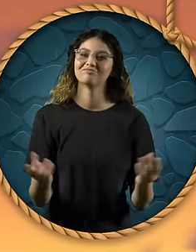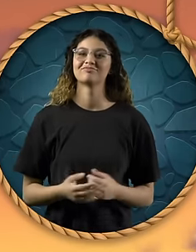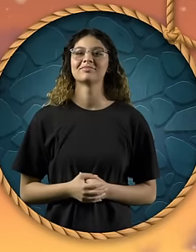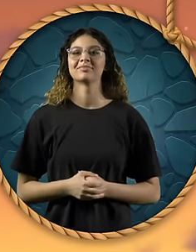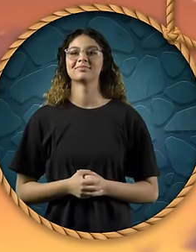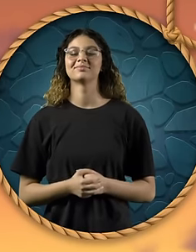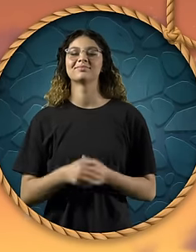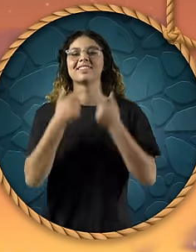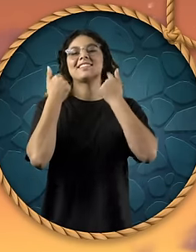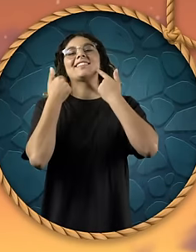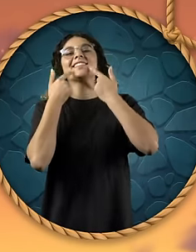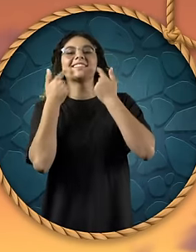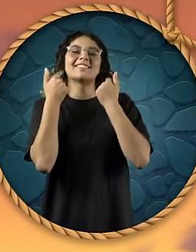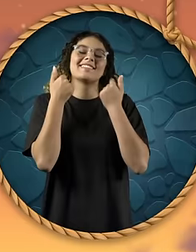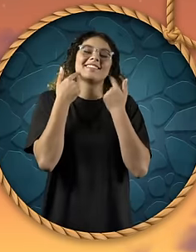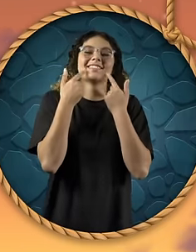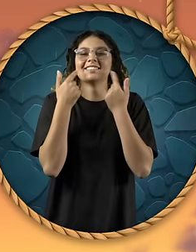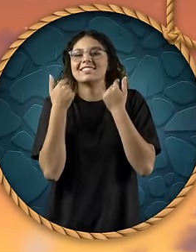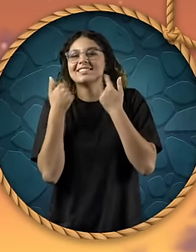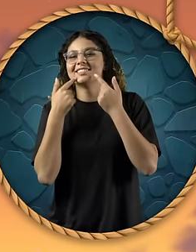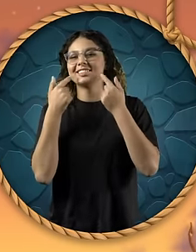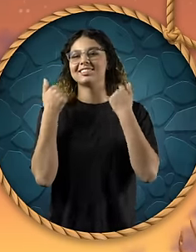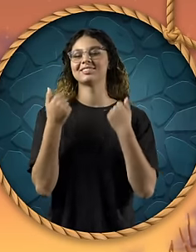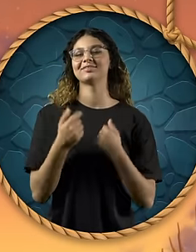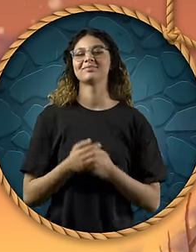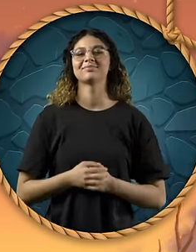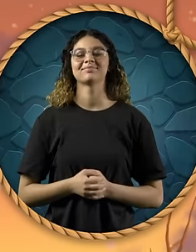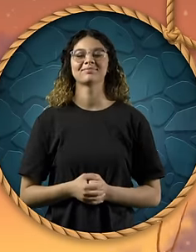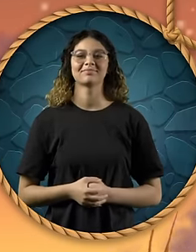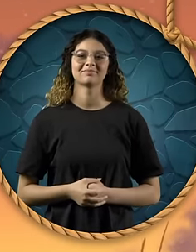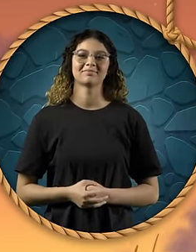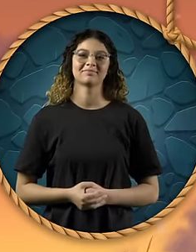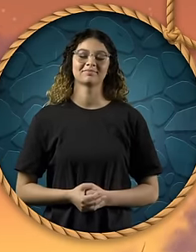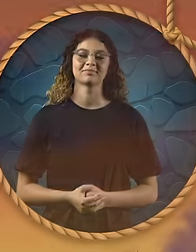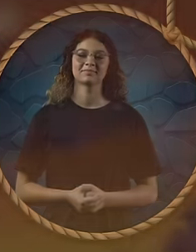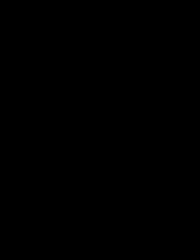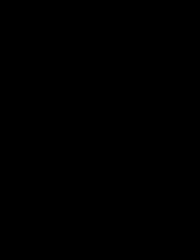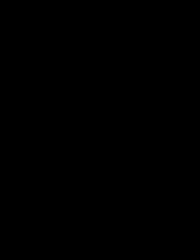everyone!